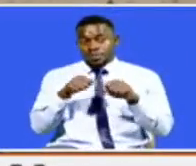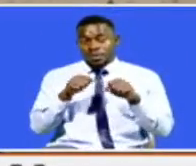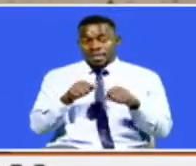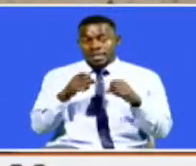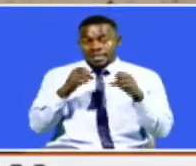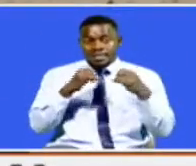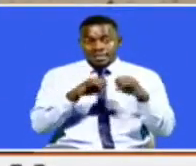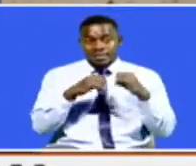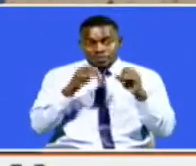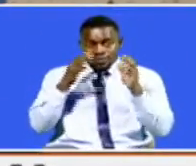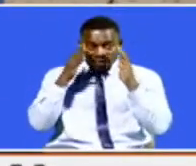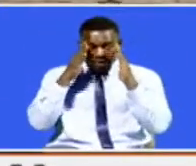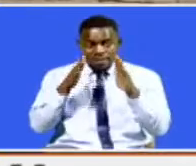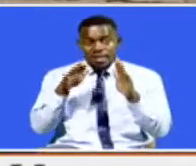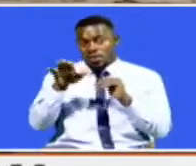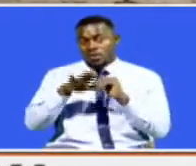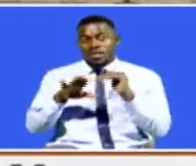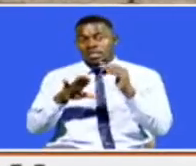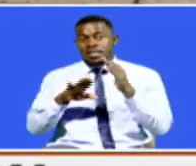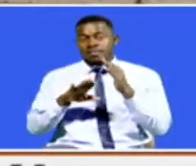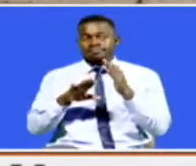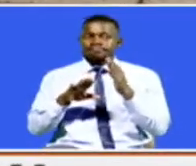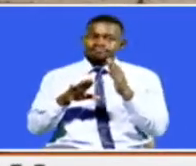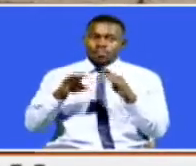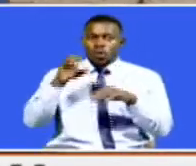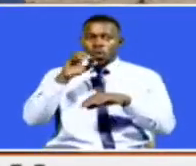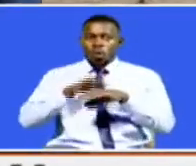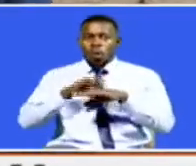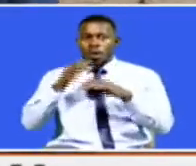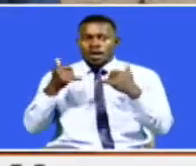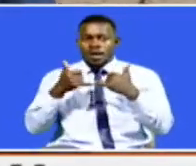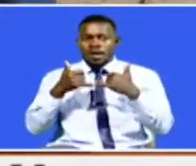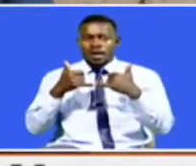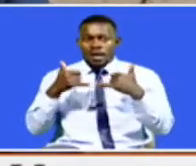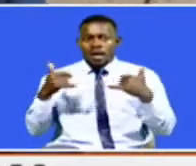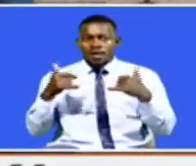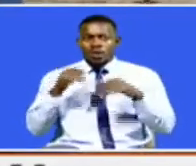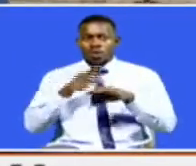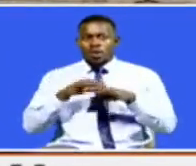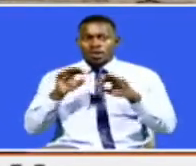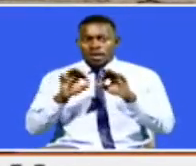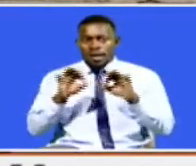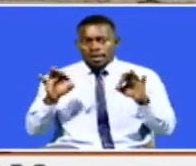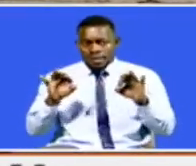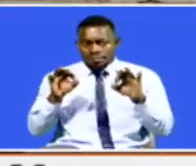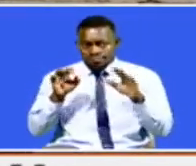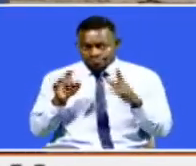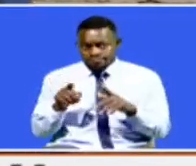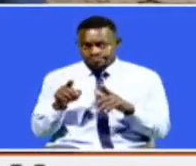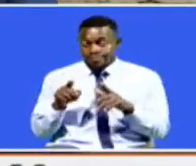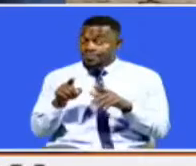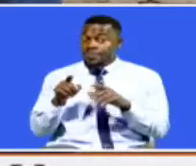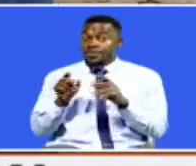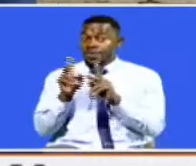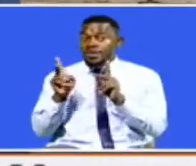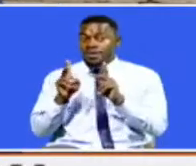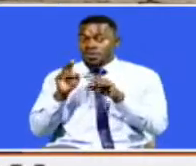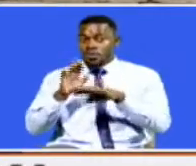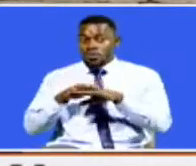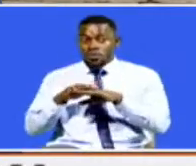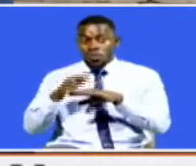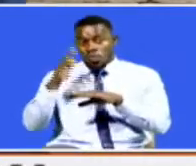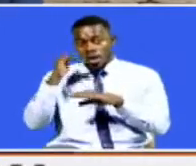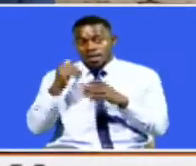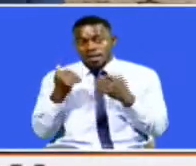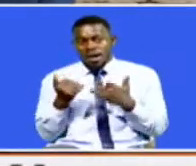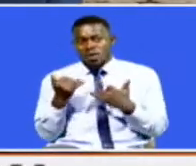a virtual environment our kids are in full control of their parents, since they don't have to move from one